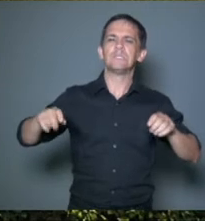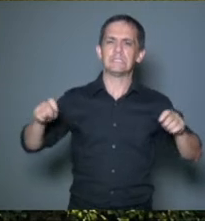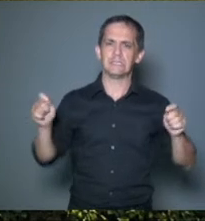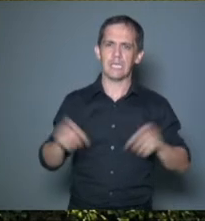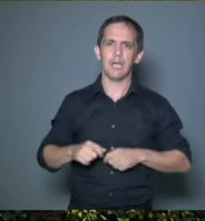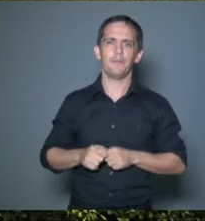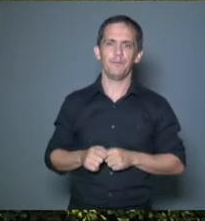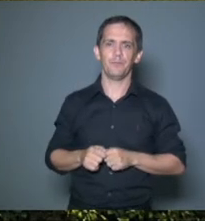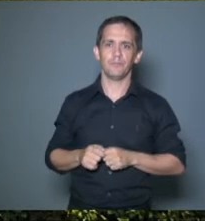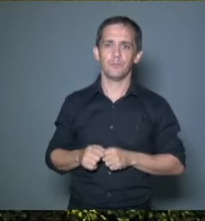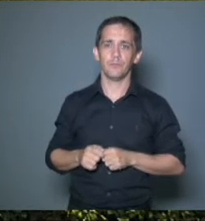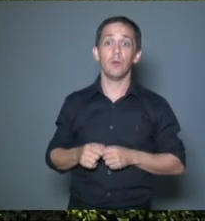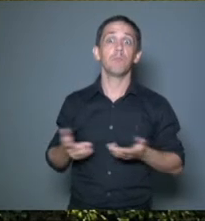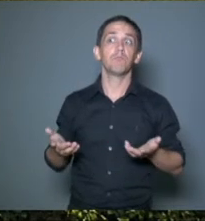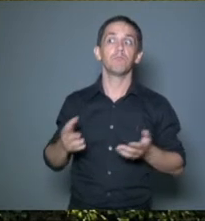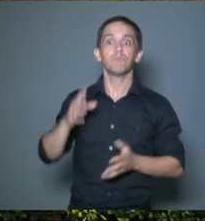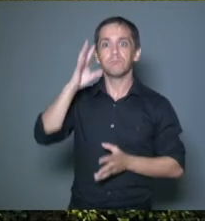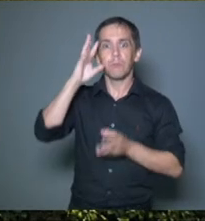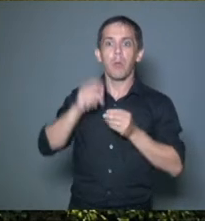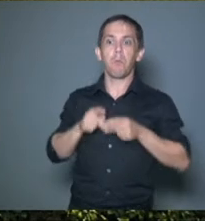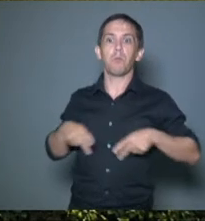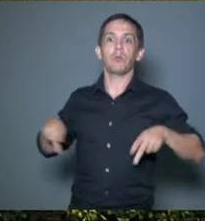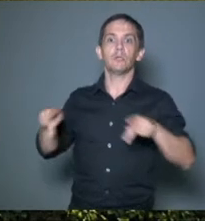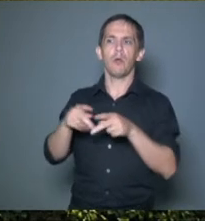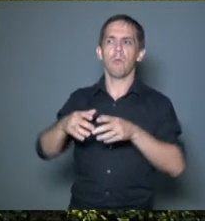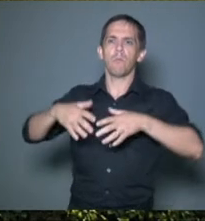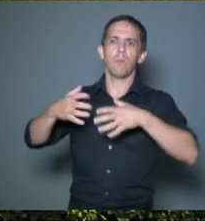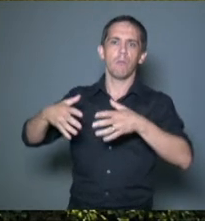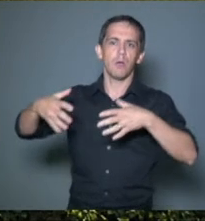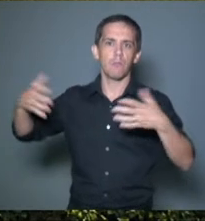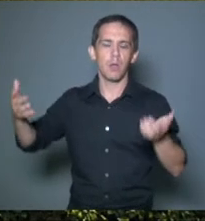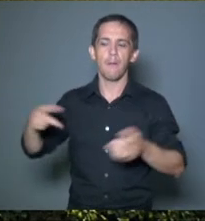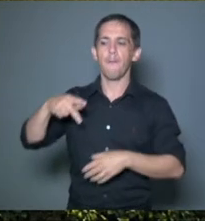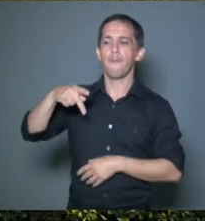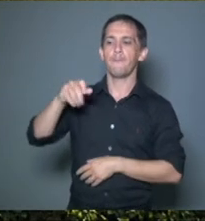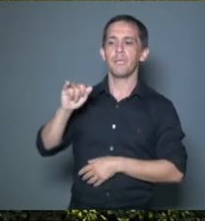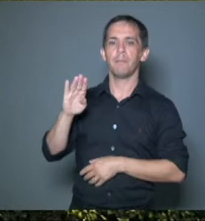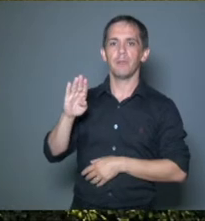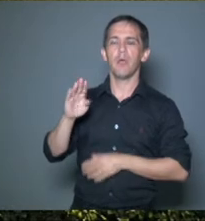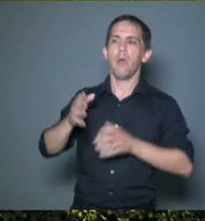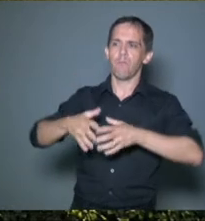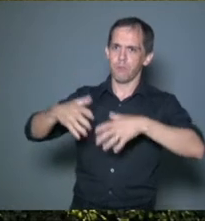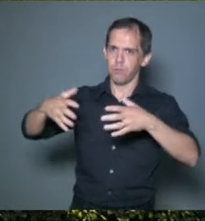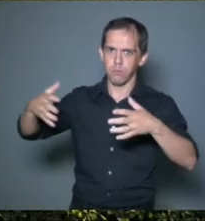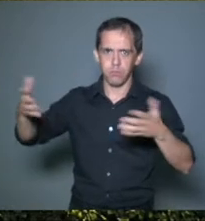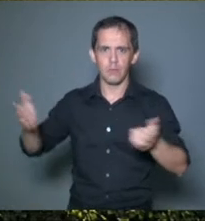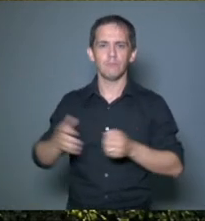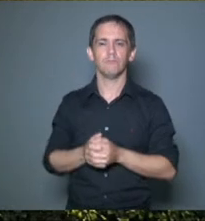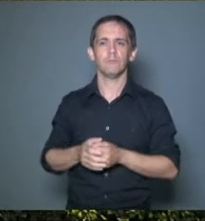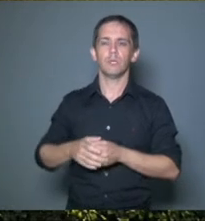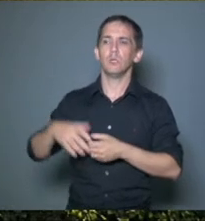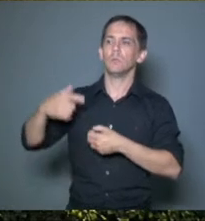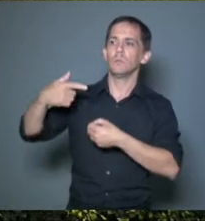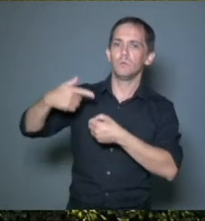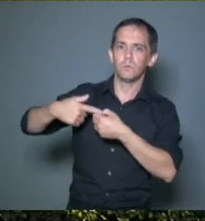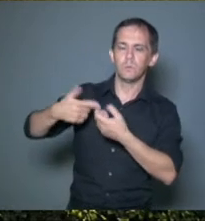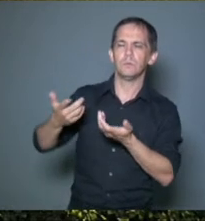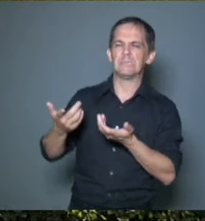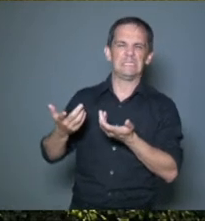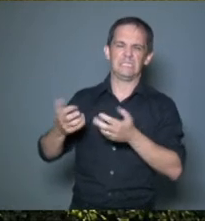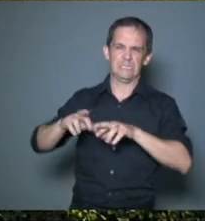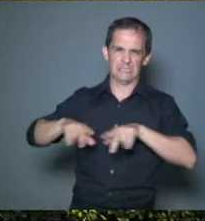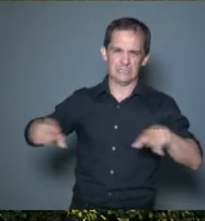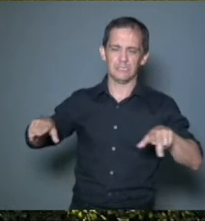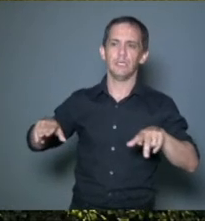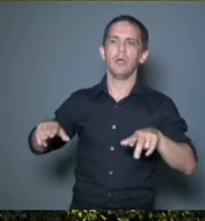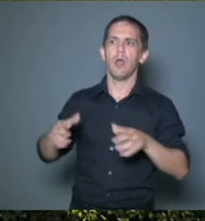All indicators are favorable. The population will keep on growing, world GDP will keep on growing, the demand for biofuels